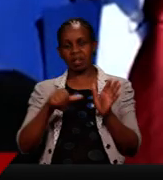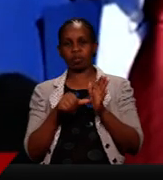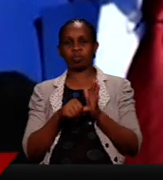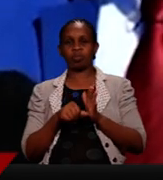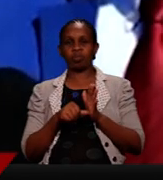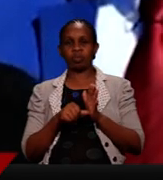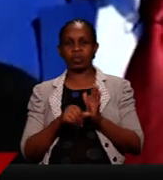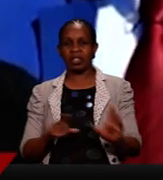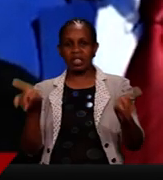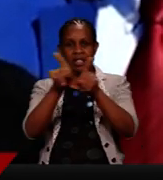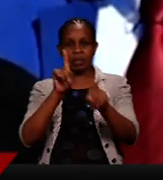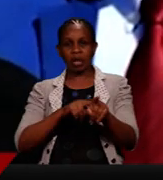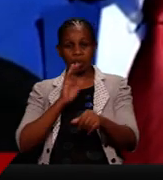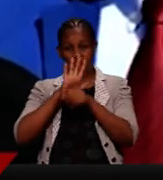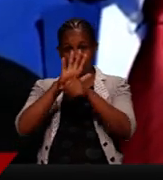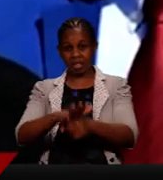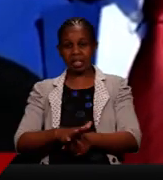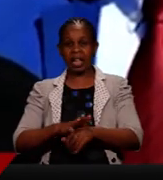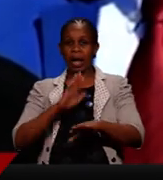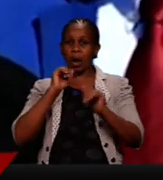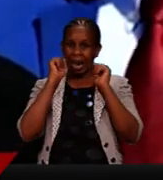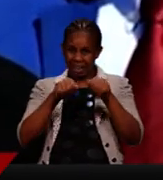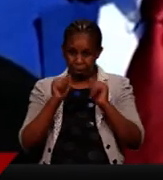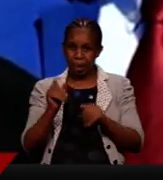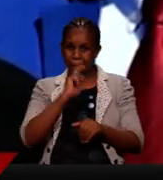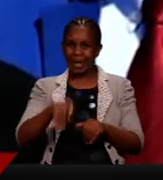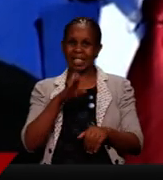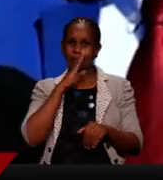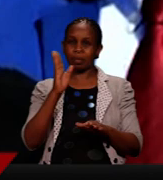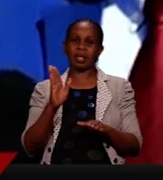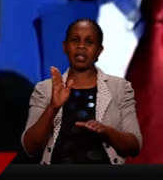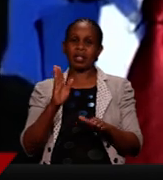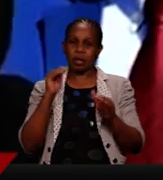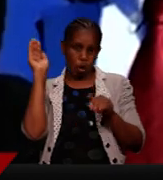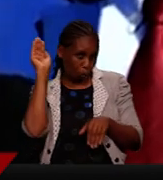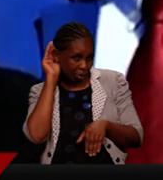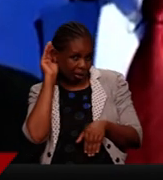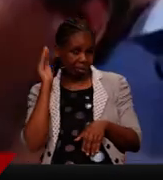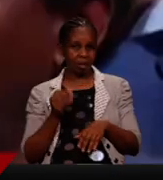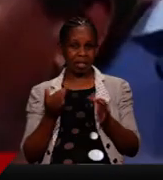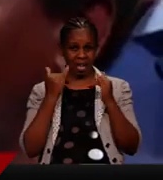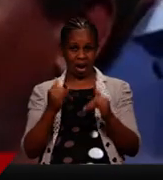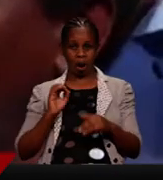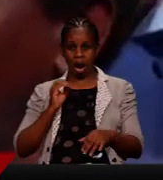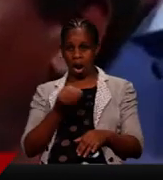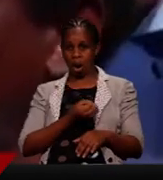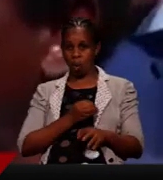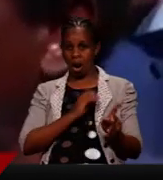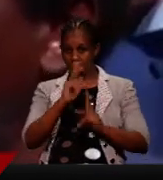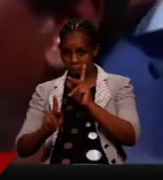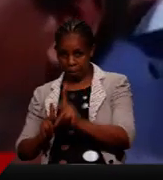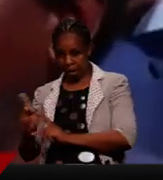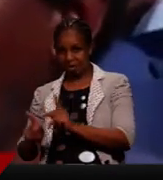any machinations. We will insist that agreements must be honored. Lakini kwa upande wetu